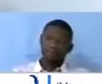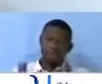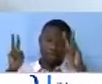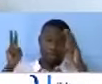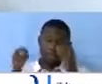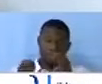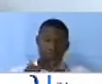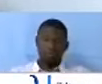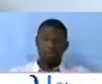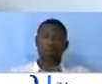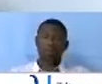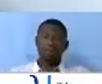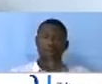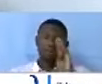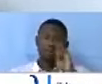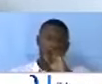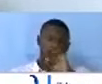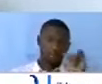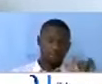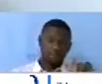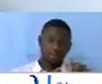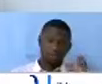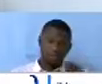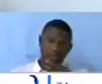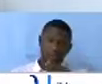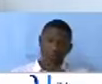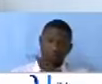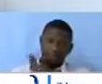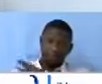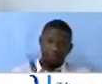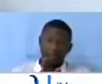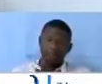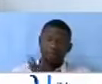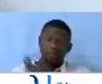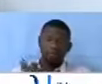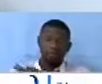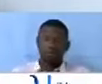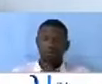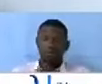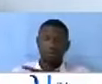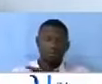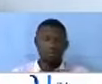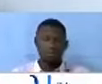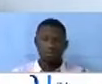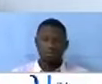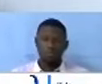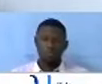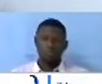He said to me, Mr. Barry, can you go and release them? So I said to my mind,